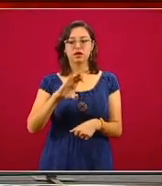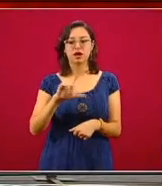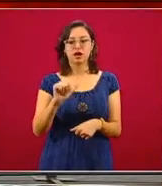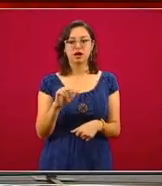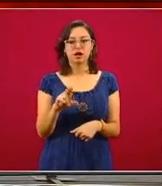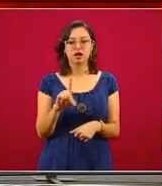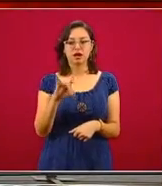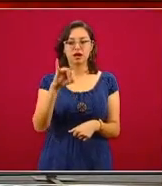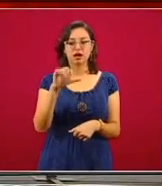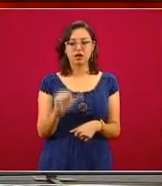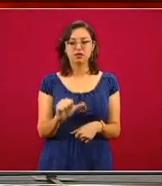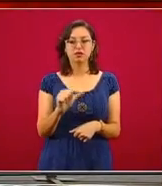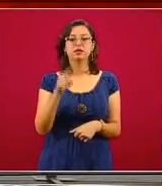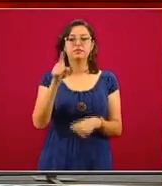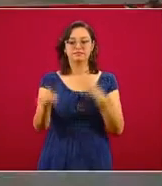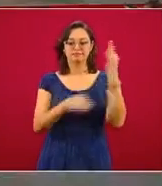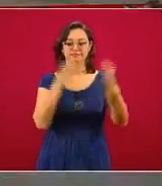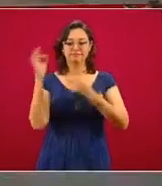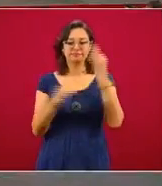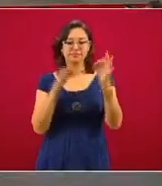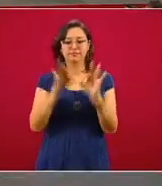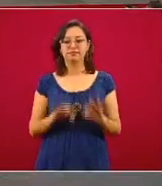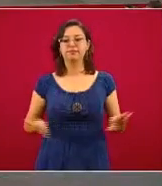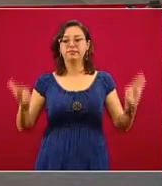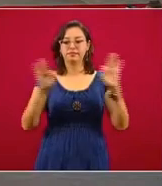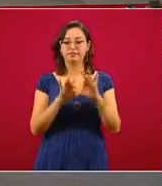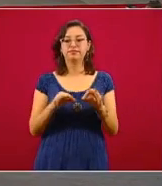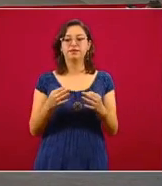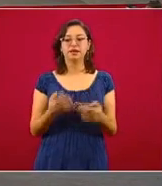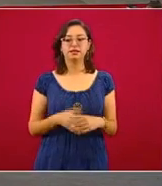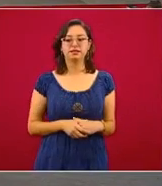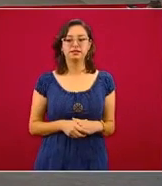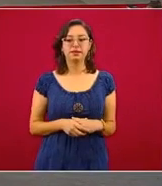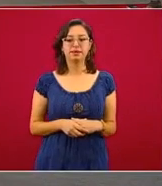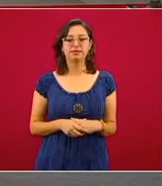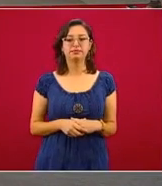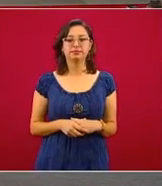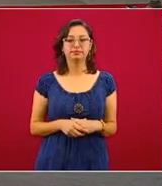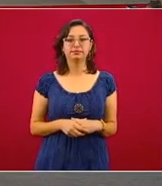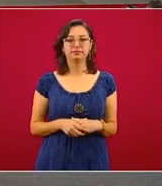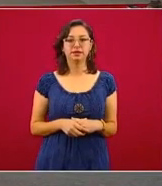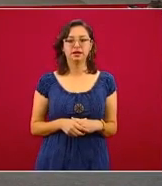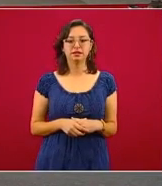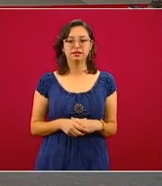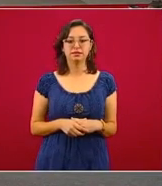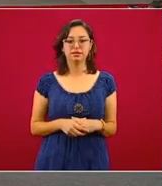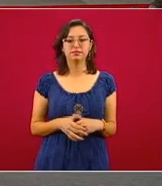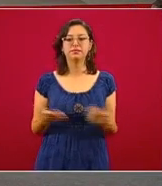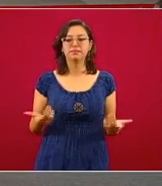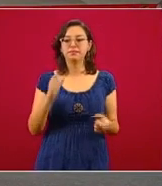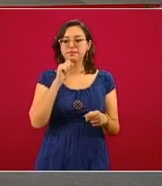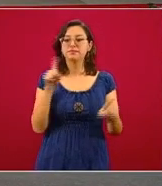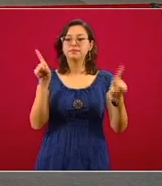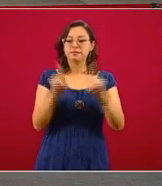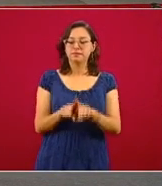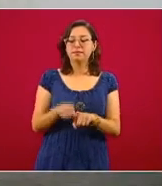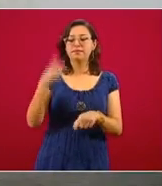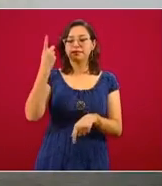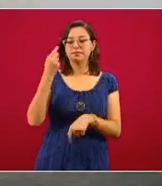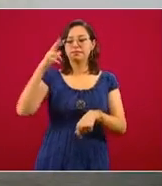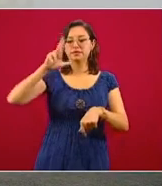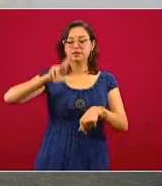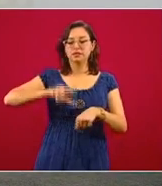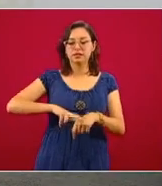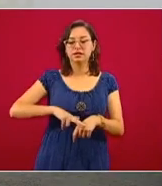very special guest, which is the governor of Mexico City, Claudia Sheinbaum, and we also have our